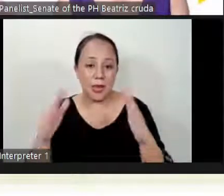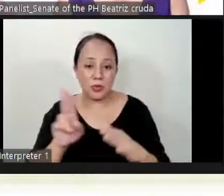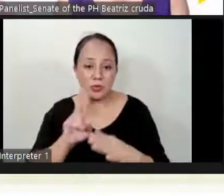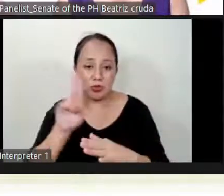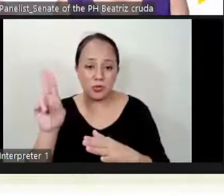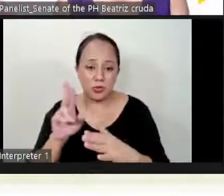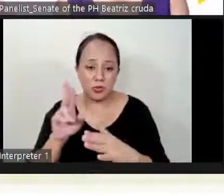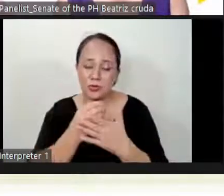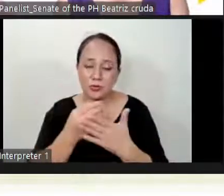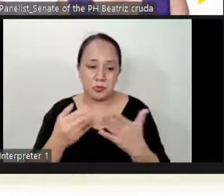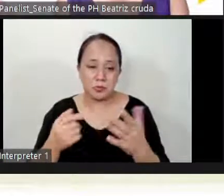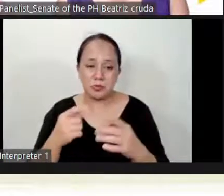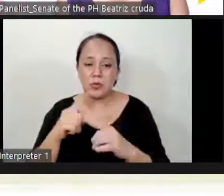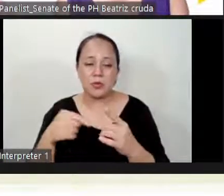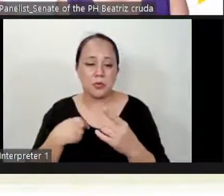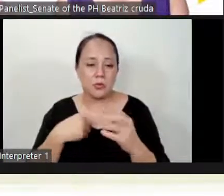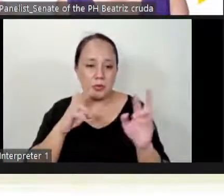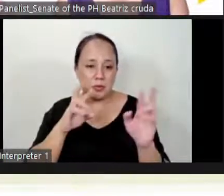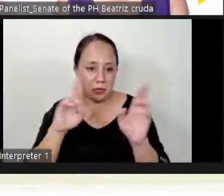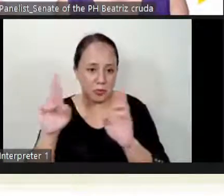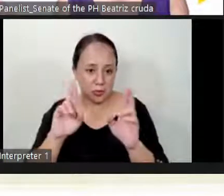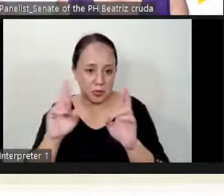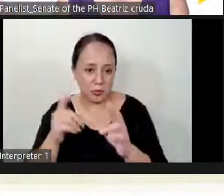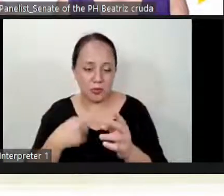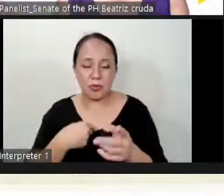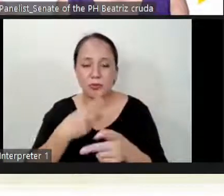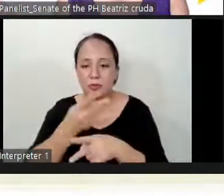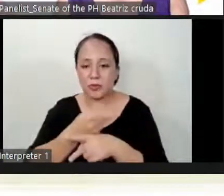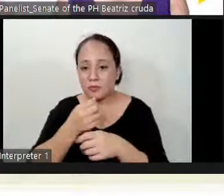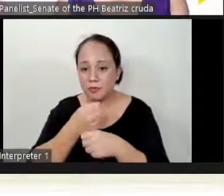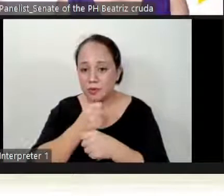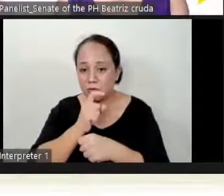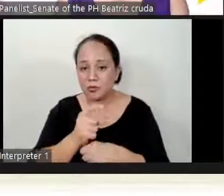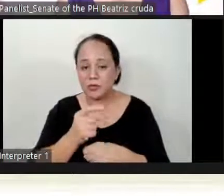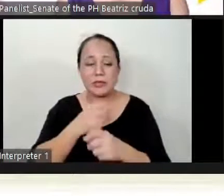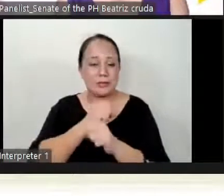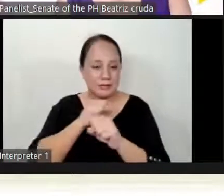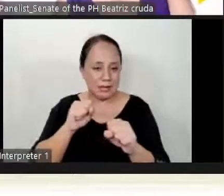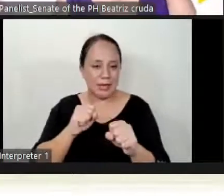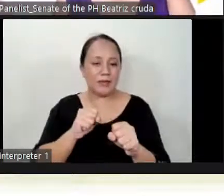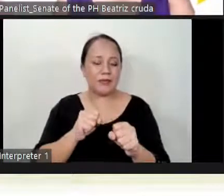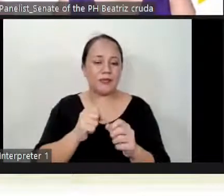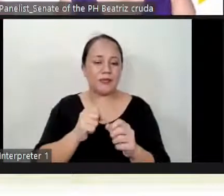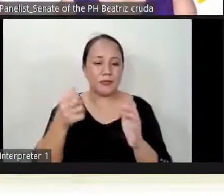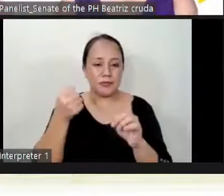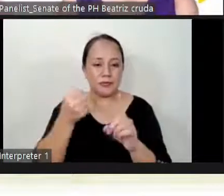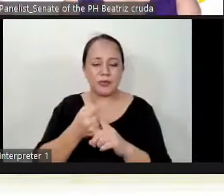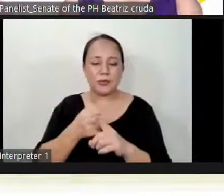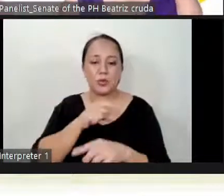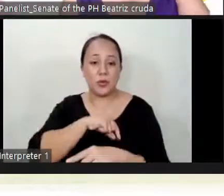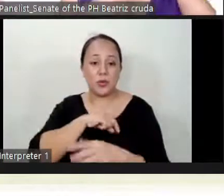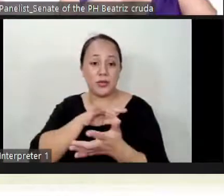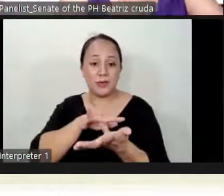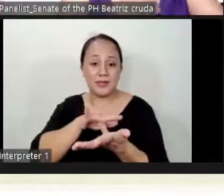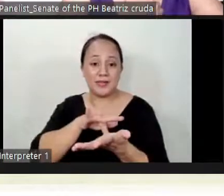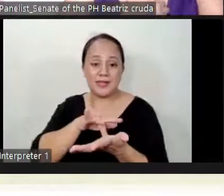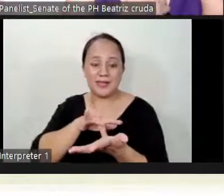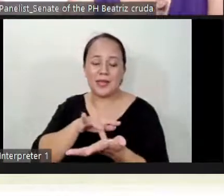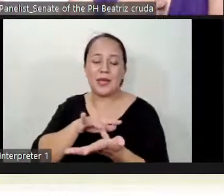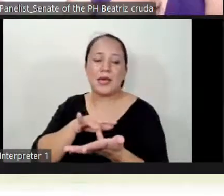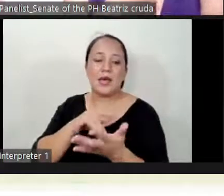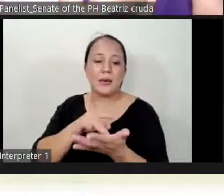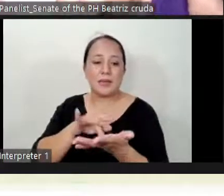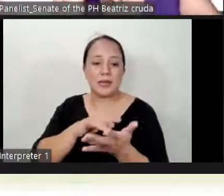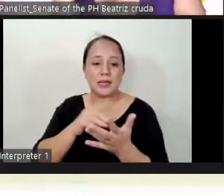We will be vigilant in order to guarantee safety, efficacy, and quality of medicines and